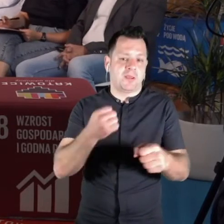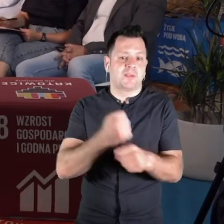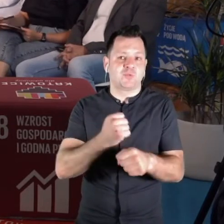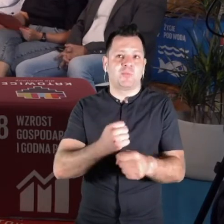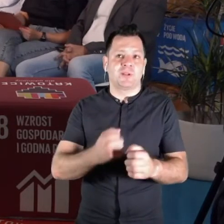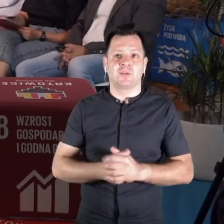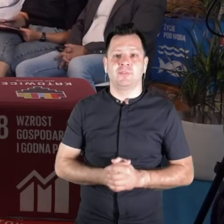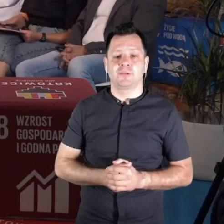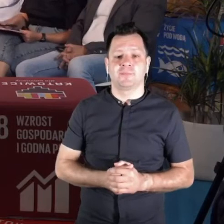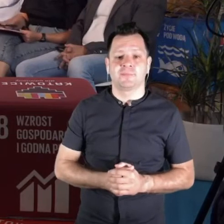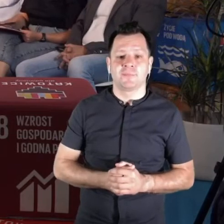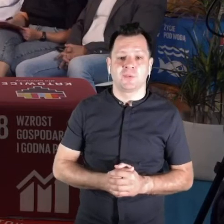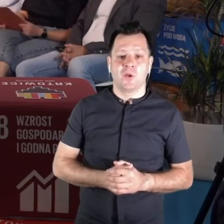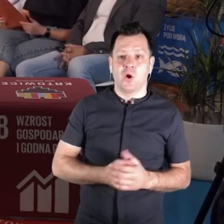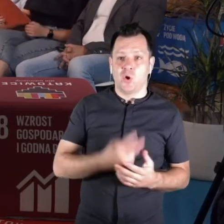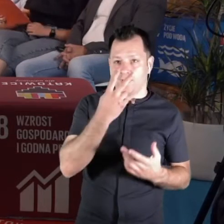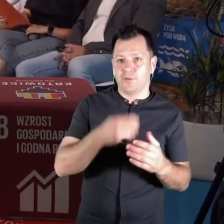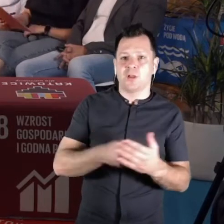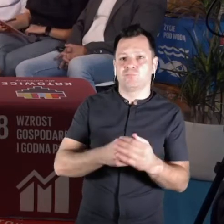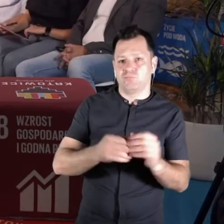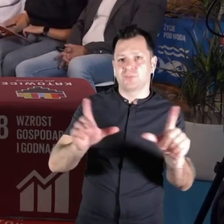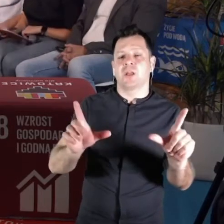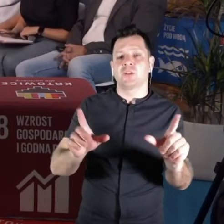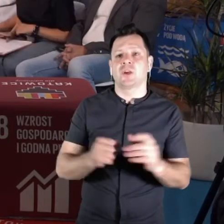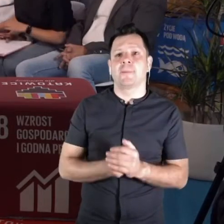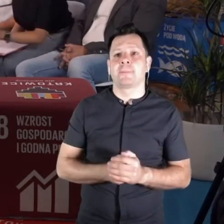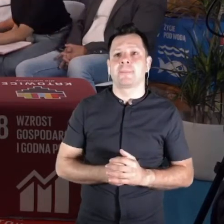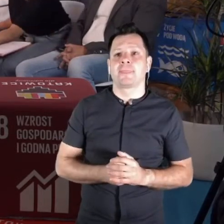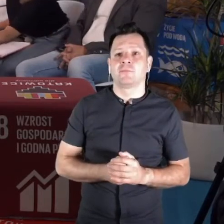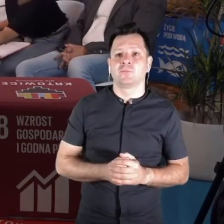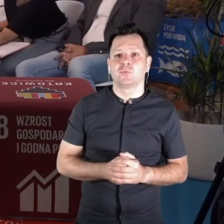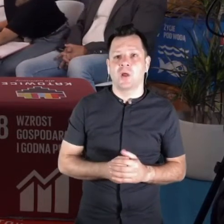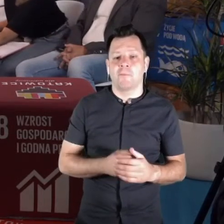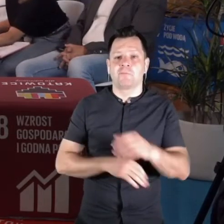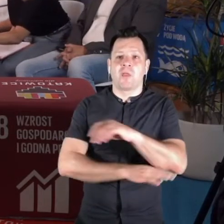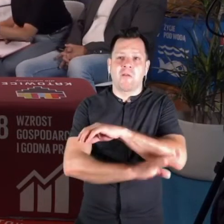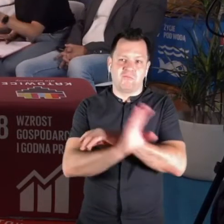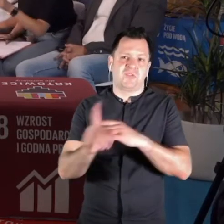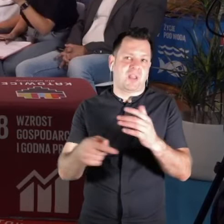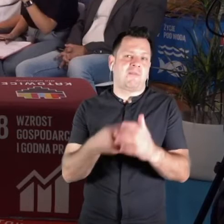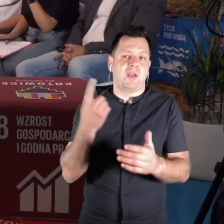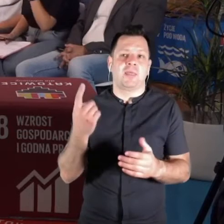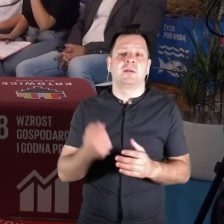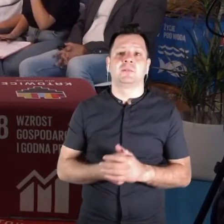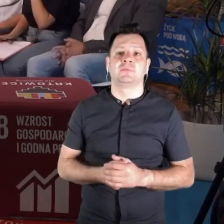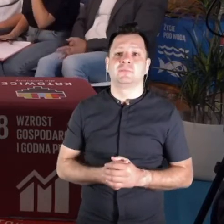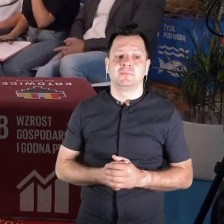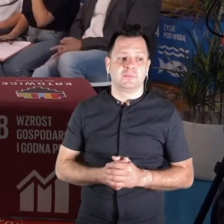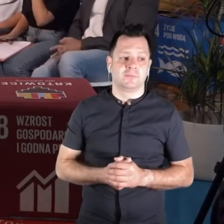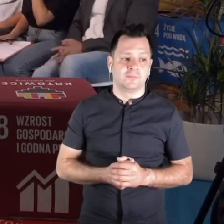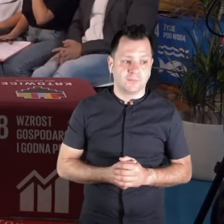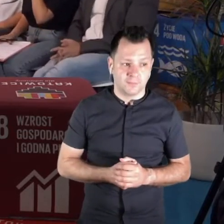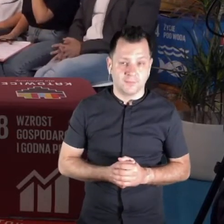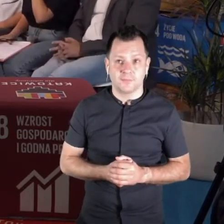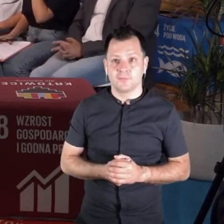space. This is our exhibition, where we have a few exhibits and hopefully in the